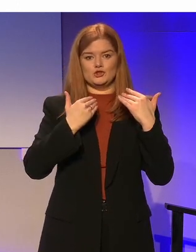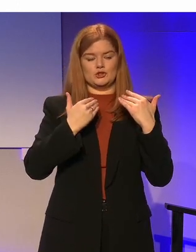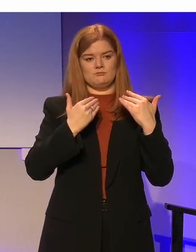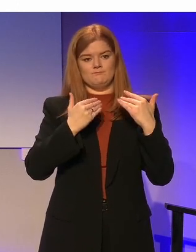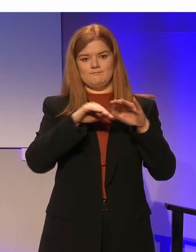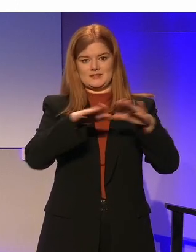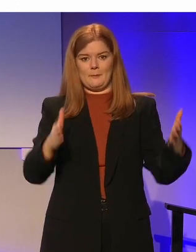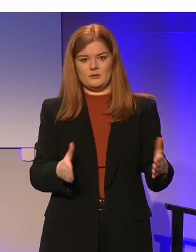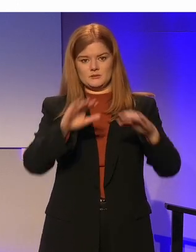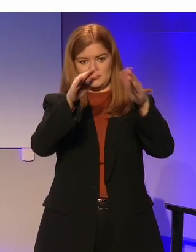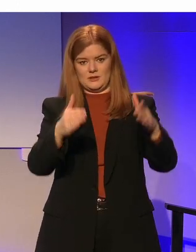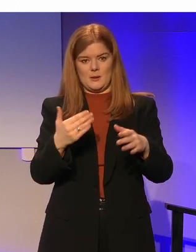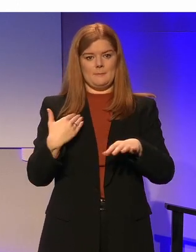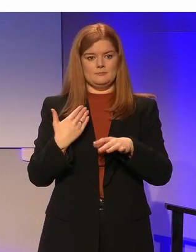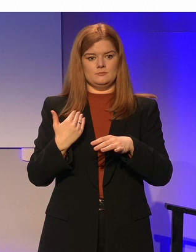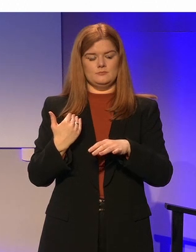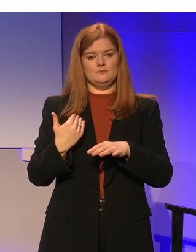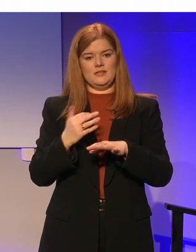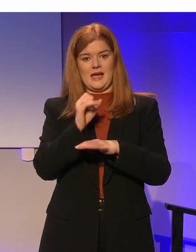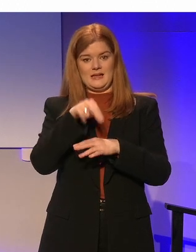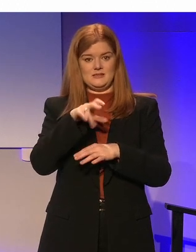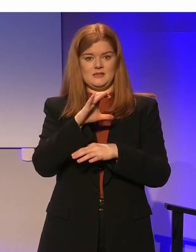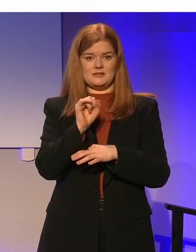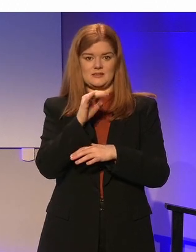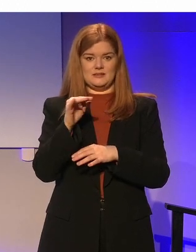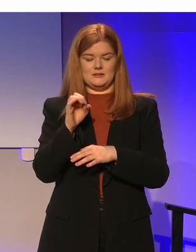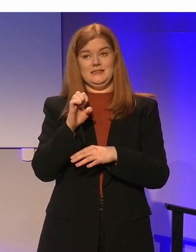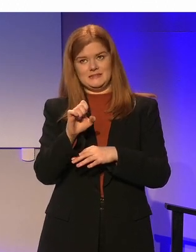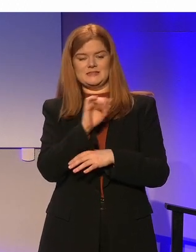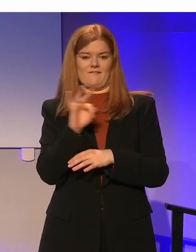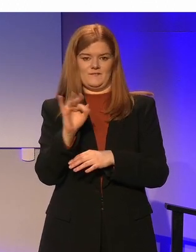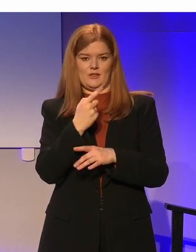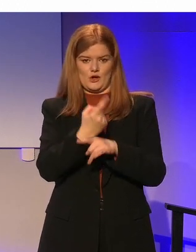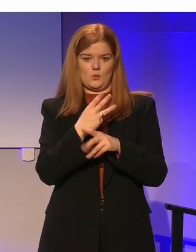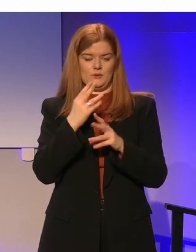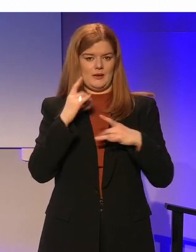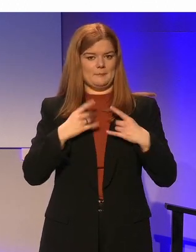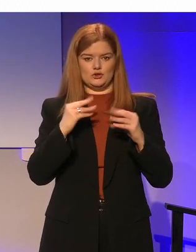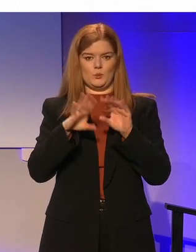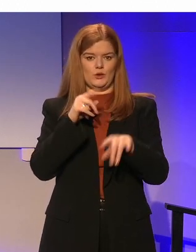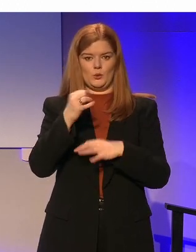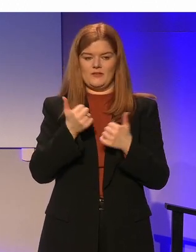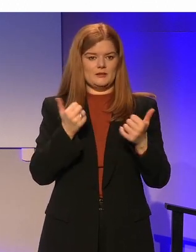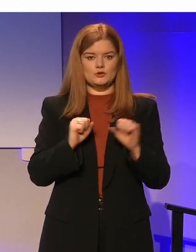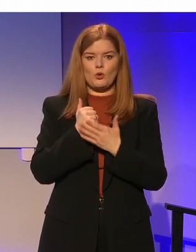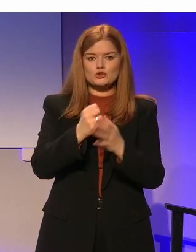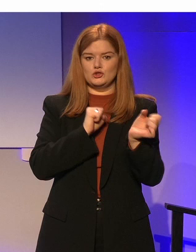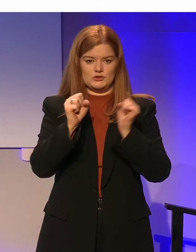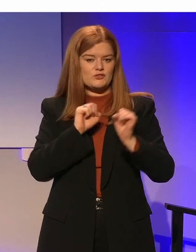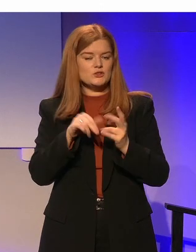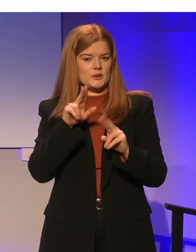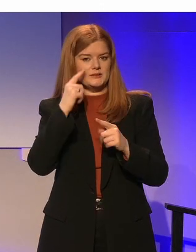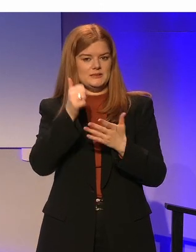stands, which are manned by the NCSE staff, who will be more than happy to talk to you about the supports and services they offer, and you can